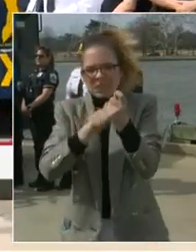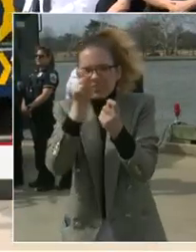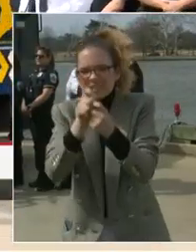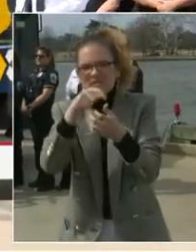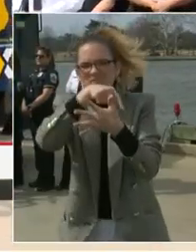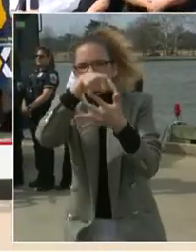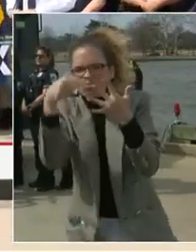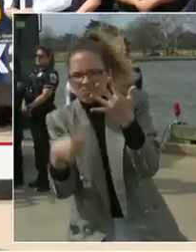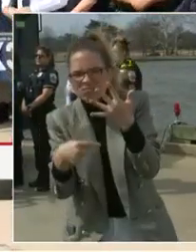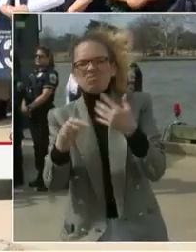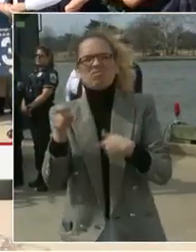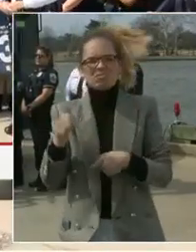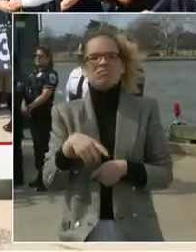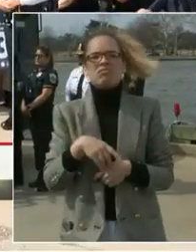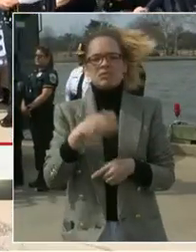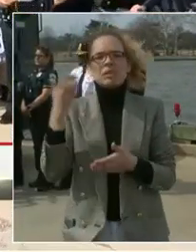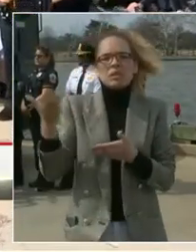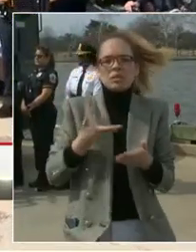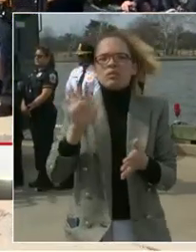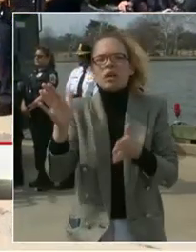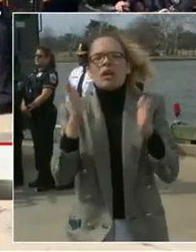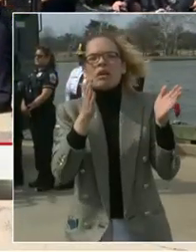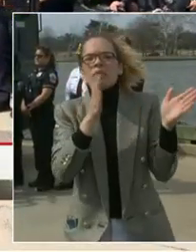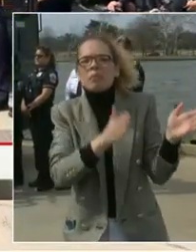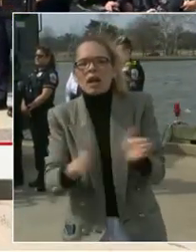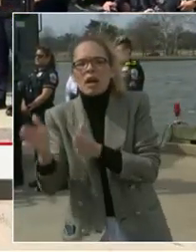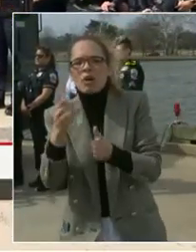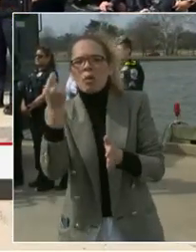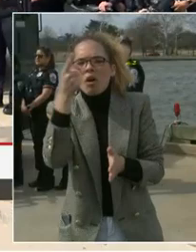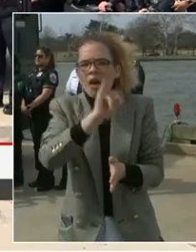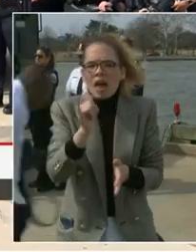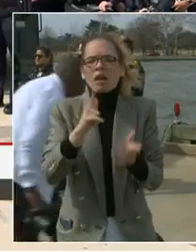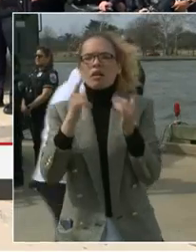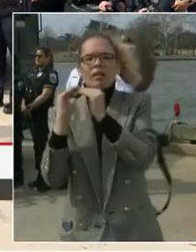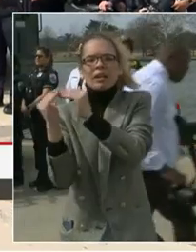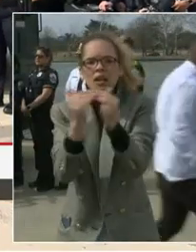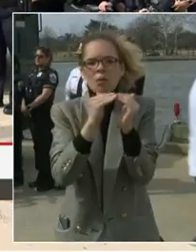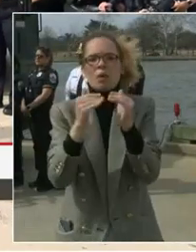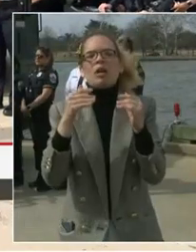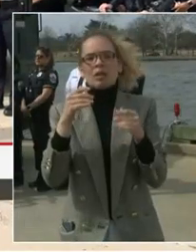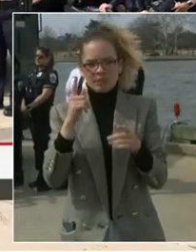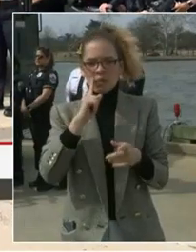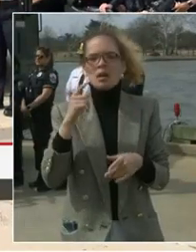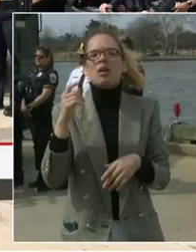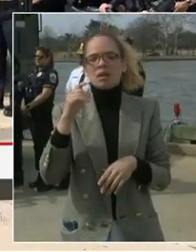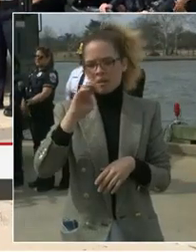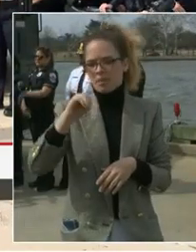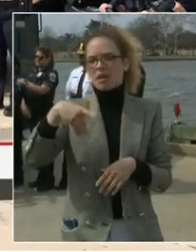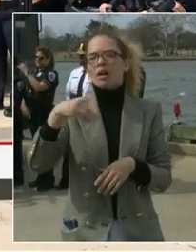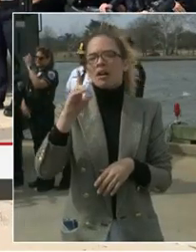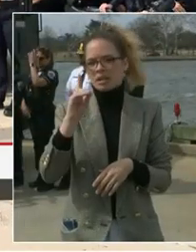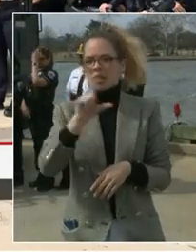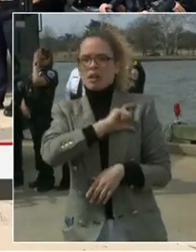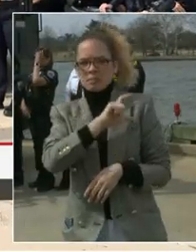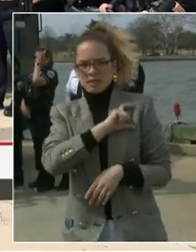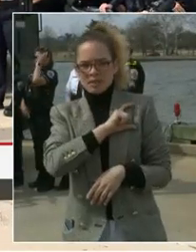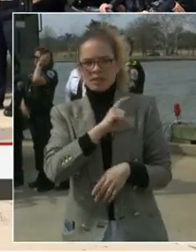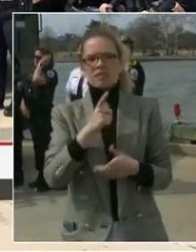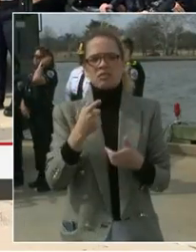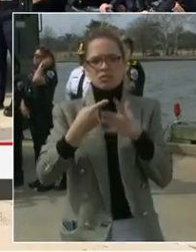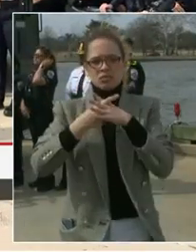his plans to hire a chief equity officer for MPD. But I want to start by saying